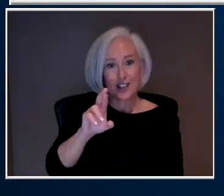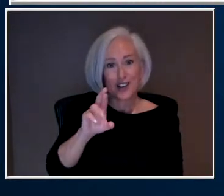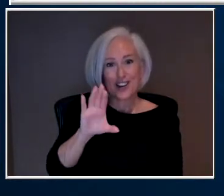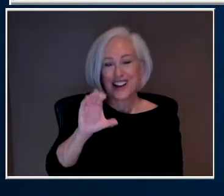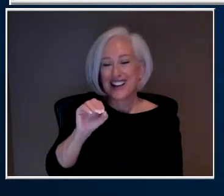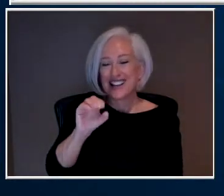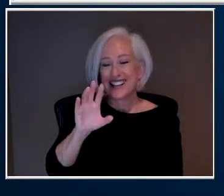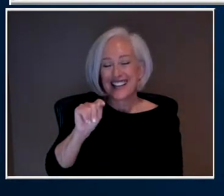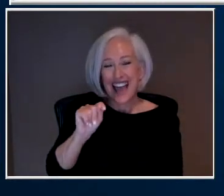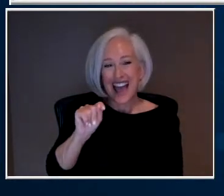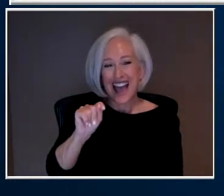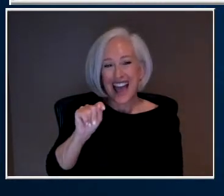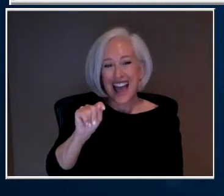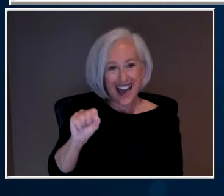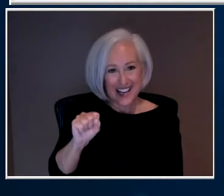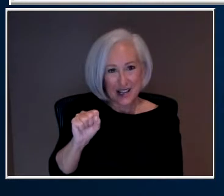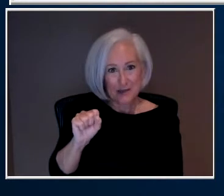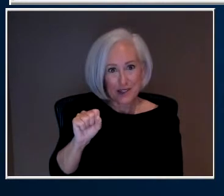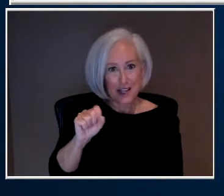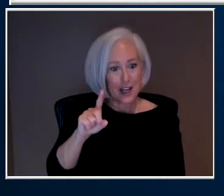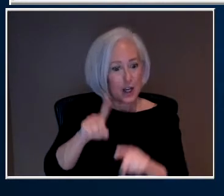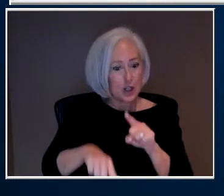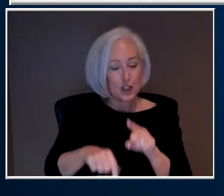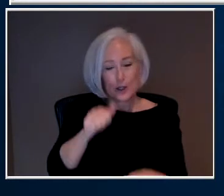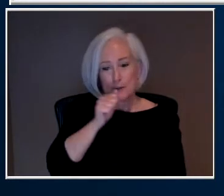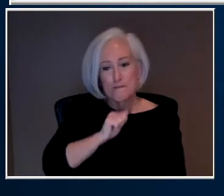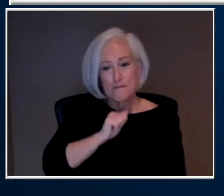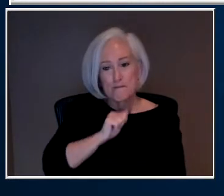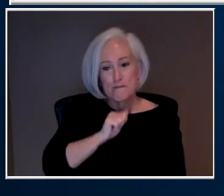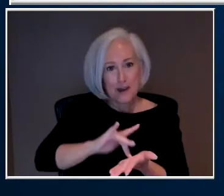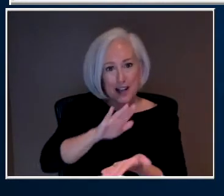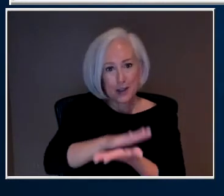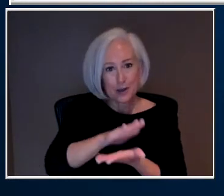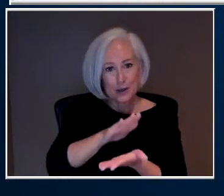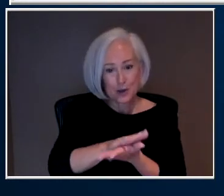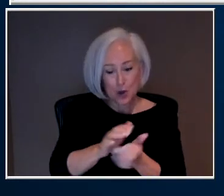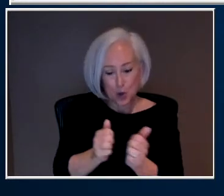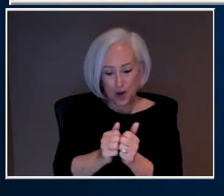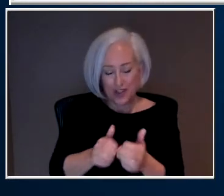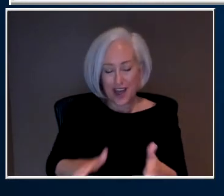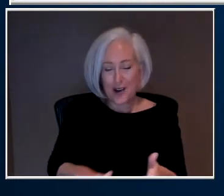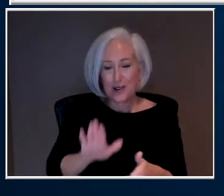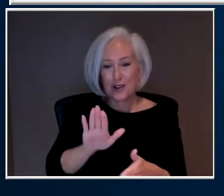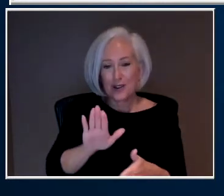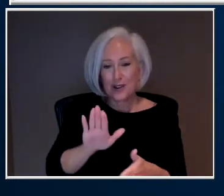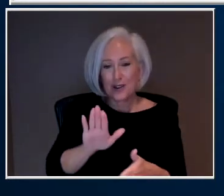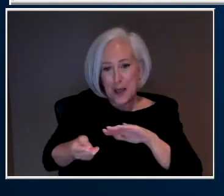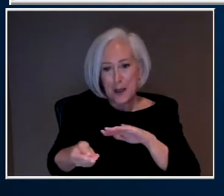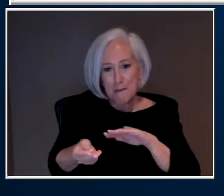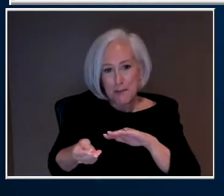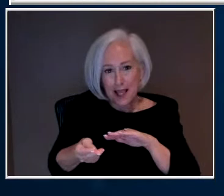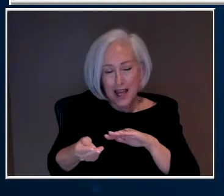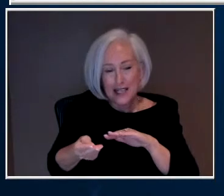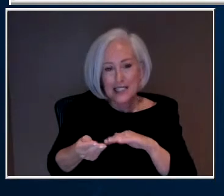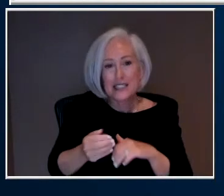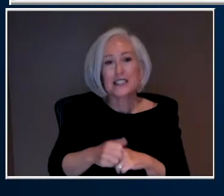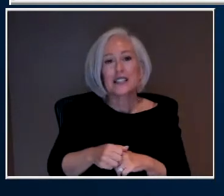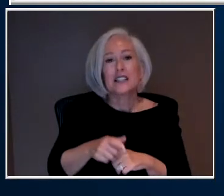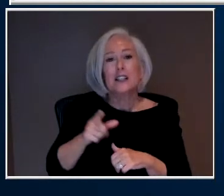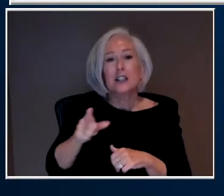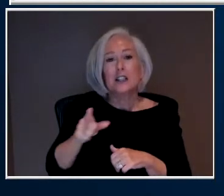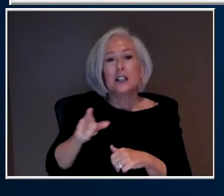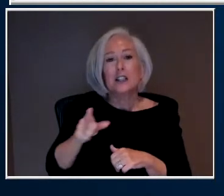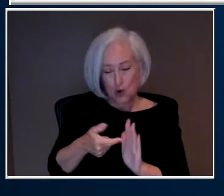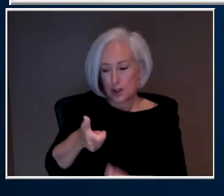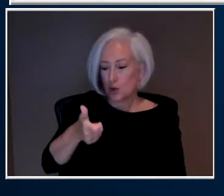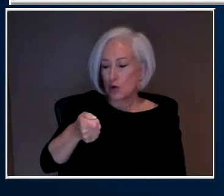she wouldn't have made it through medical school without a spinal cord implant that she got here. Now, she said she uses a little remote control. She showed us. Do these Evoke